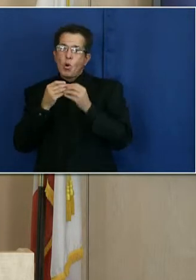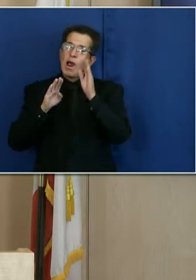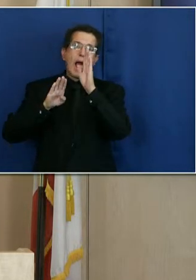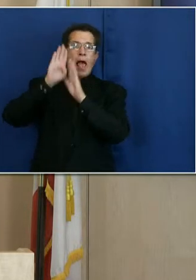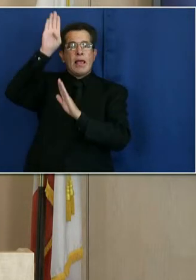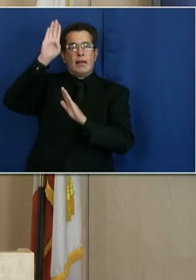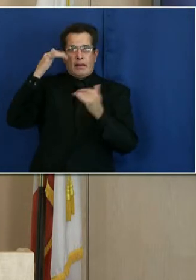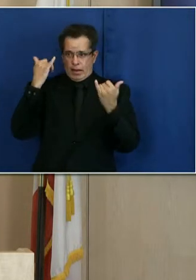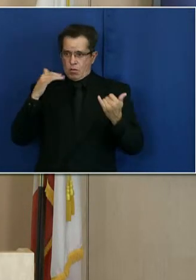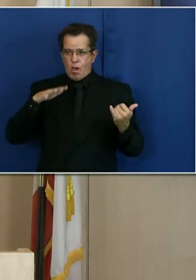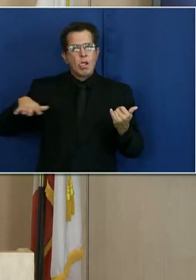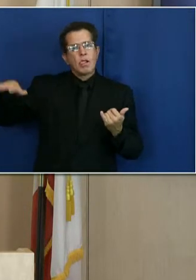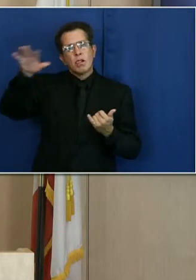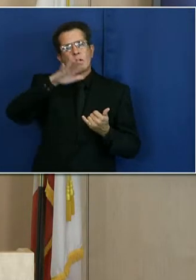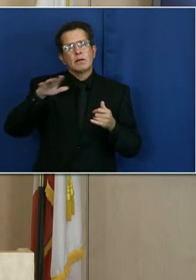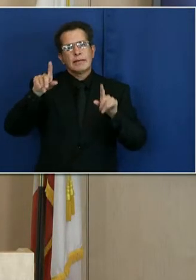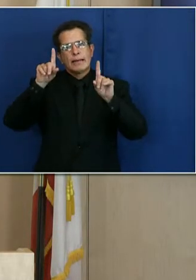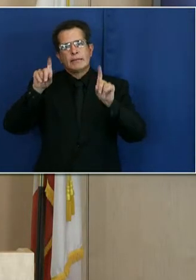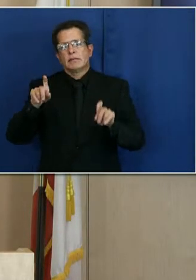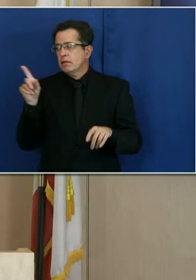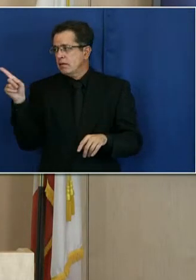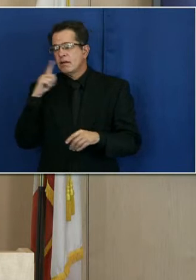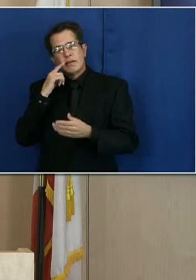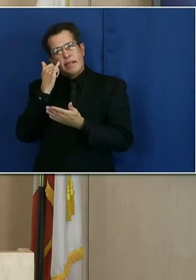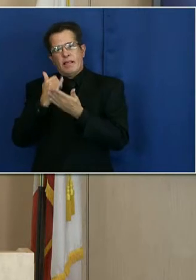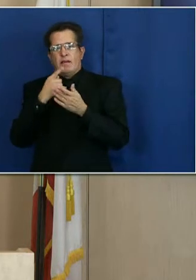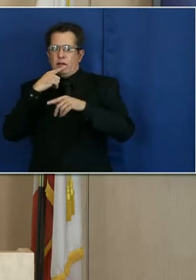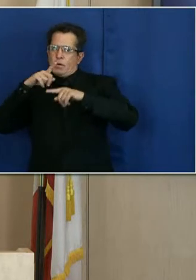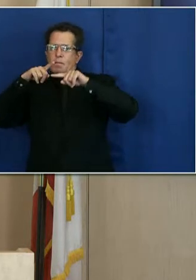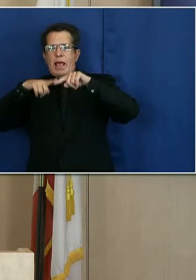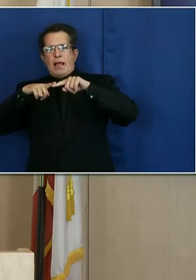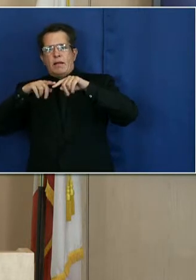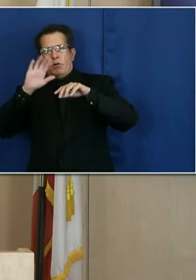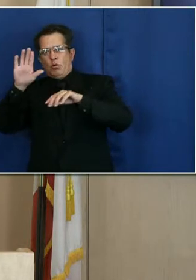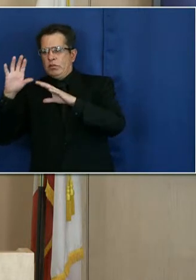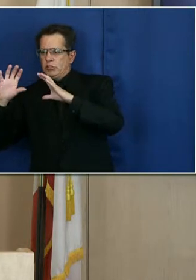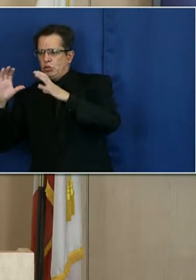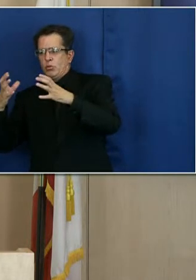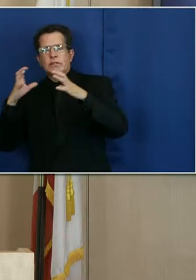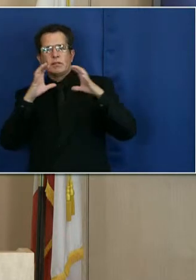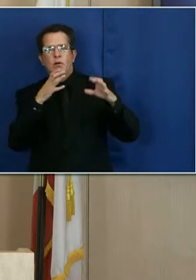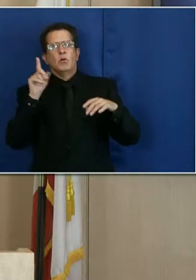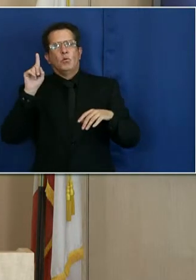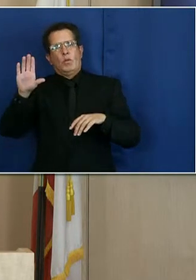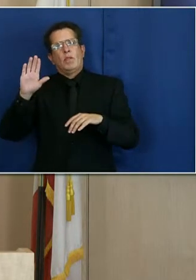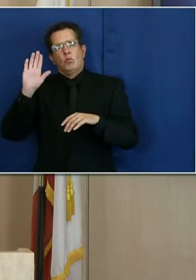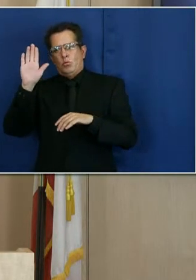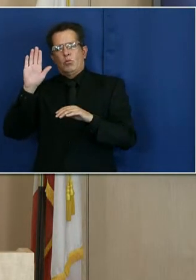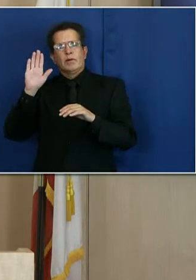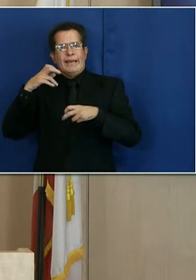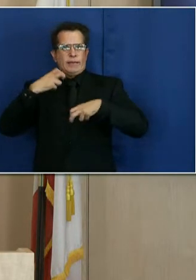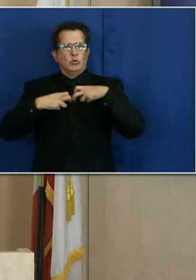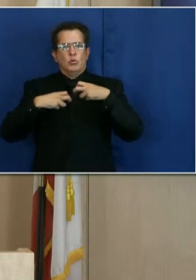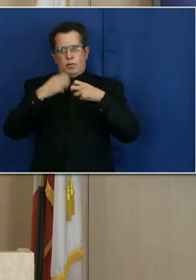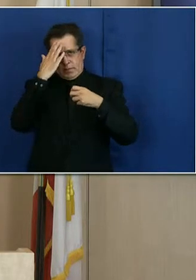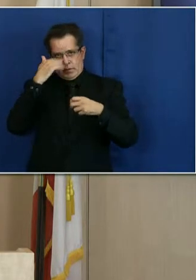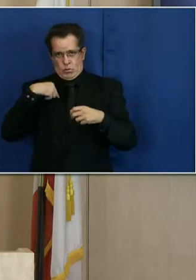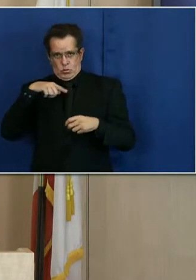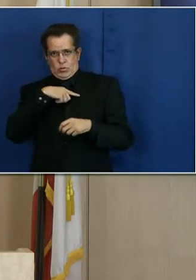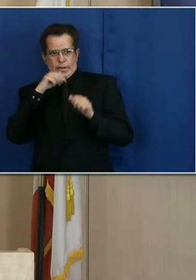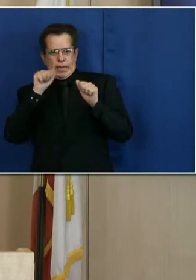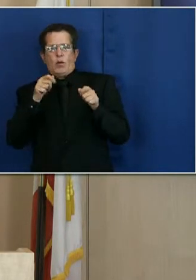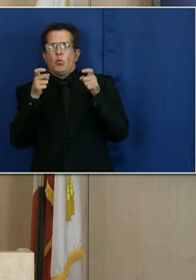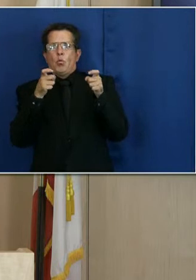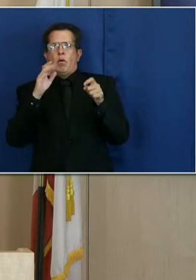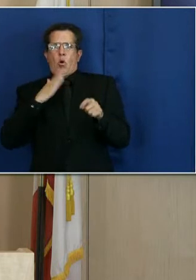So part of this is really just jurisdictional issues. So as you might expect, we have jurisdiction over the land that we own, and that's